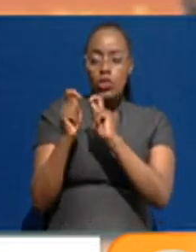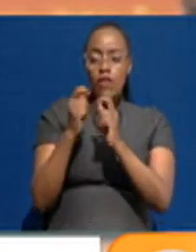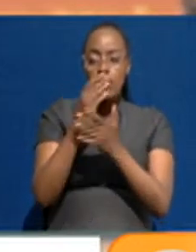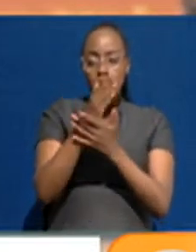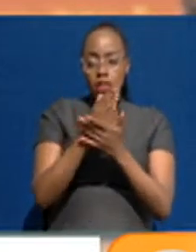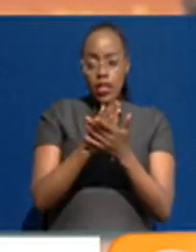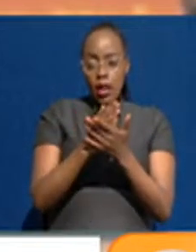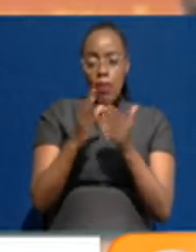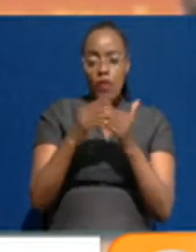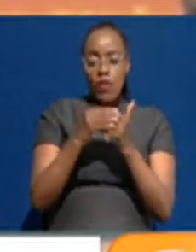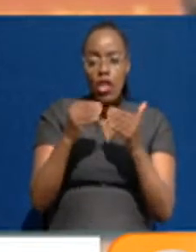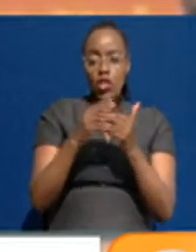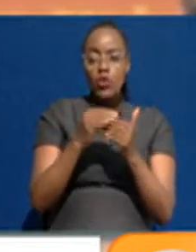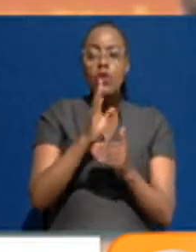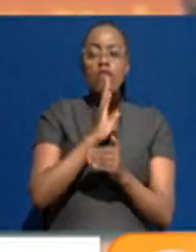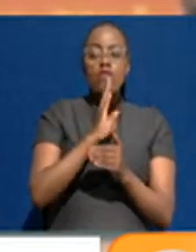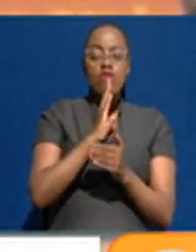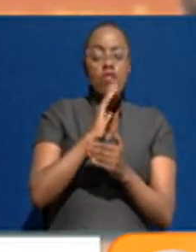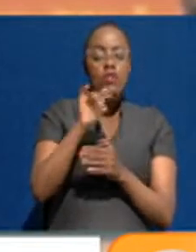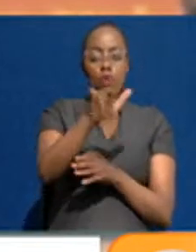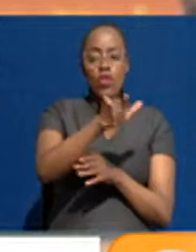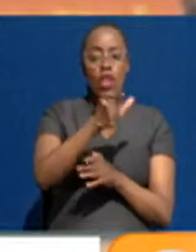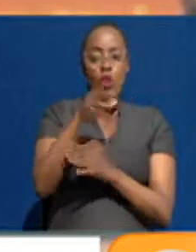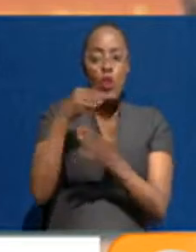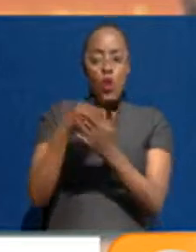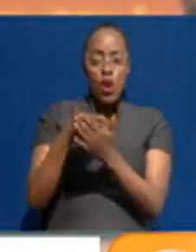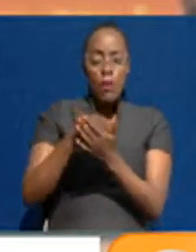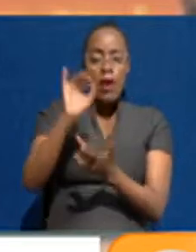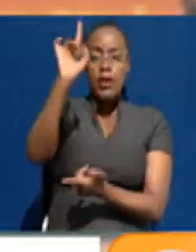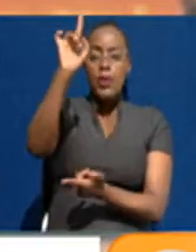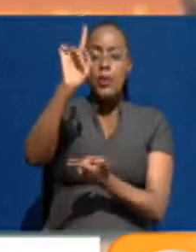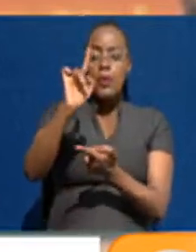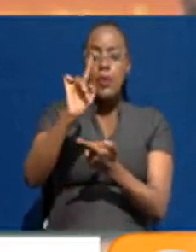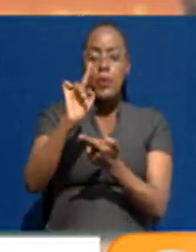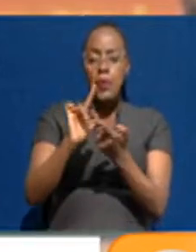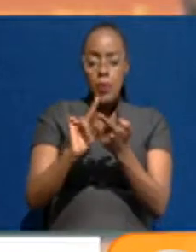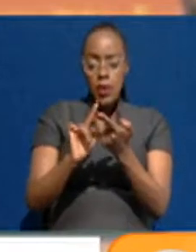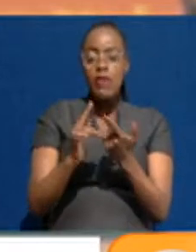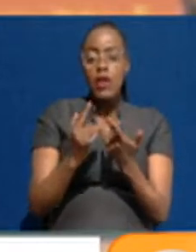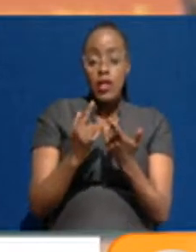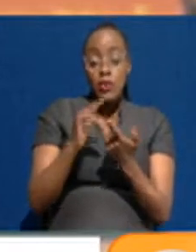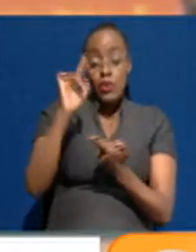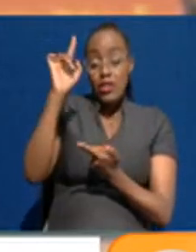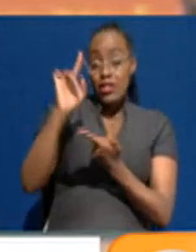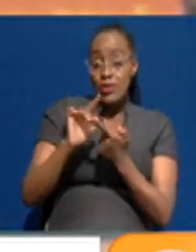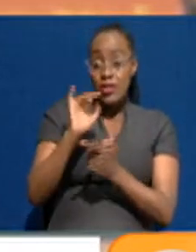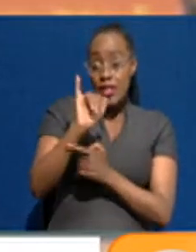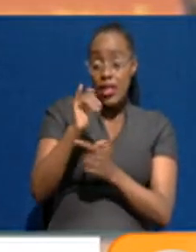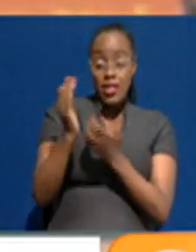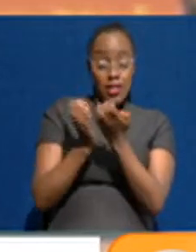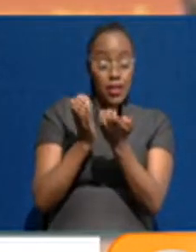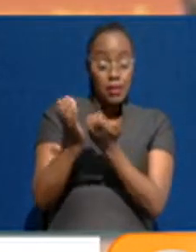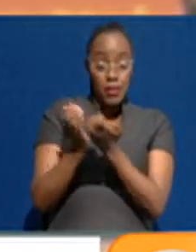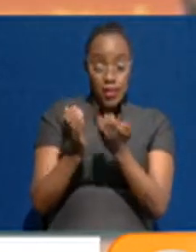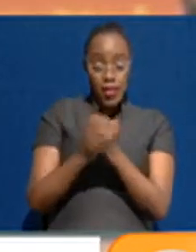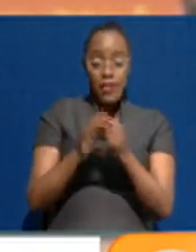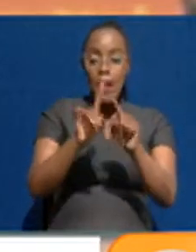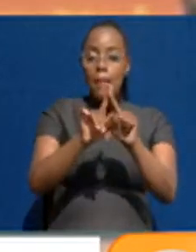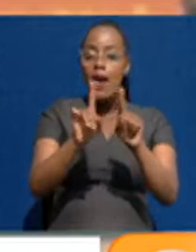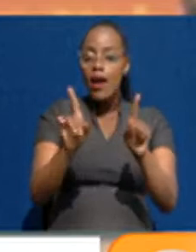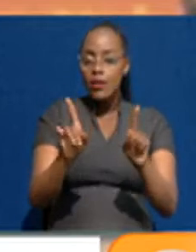dollar debt into local currency and reduce the stranglehold on the on the business. Yeah.